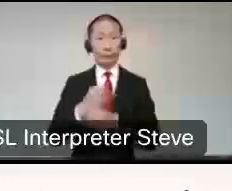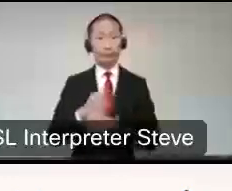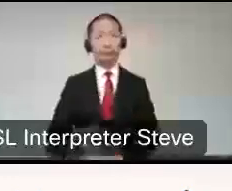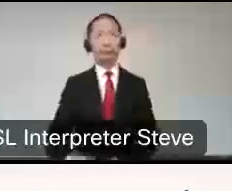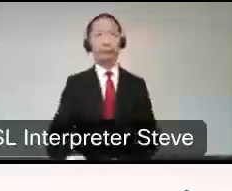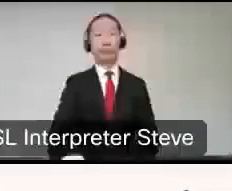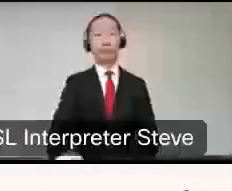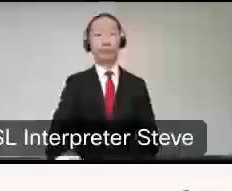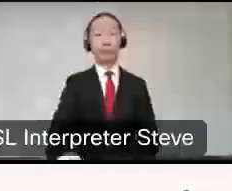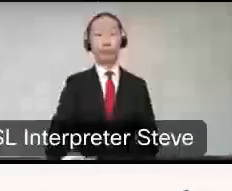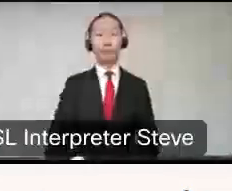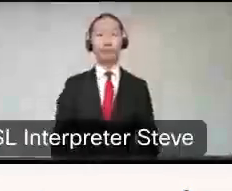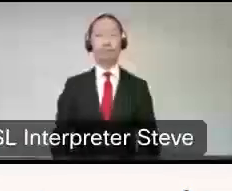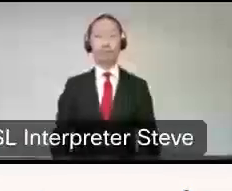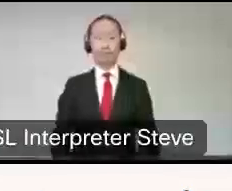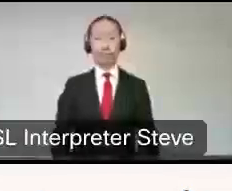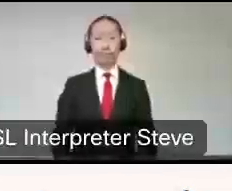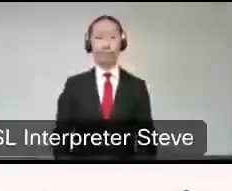Next slide.